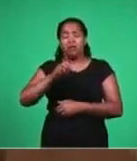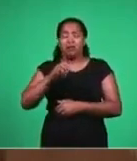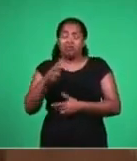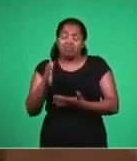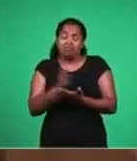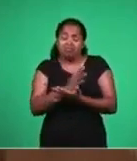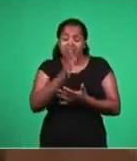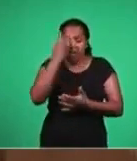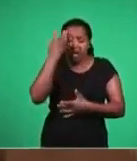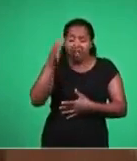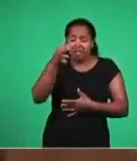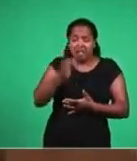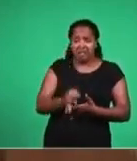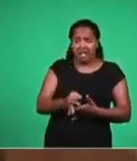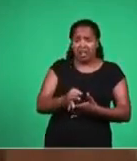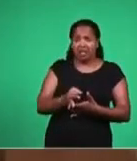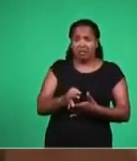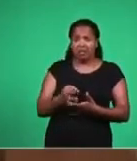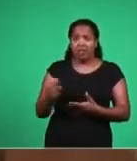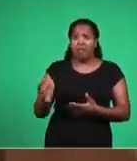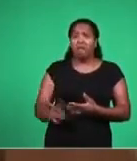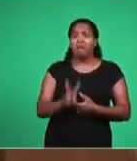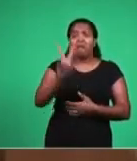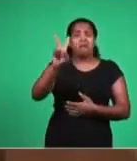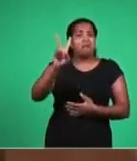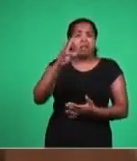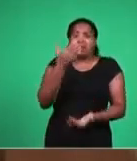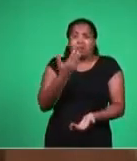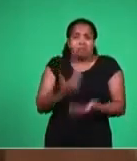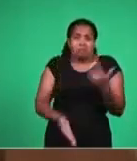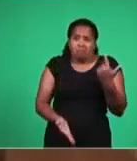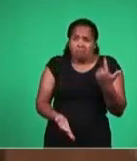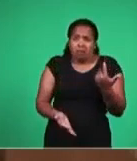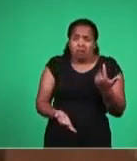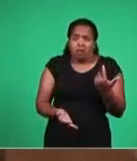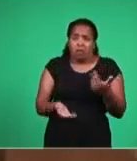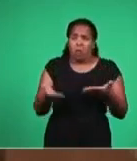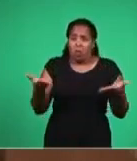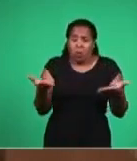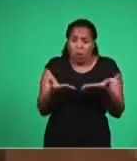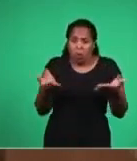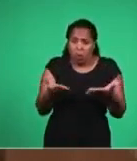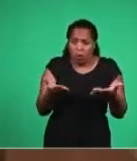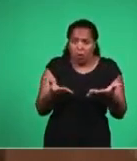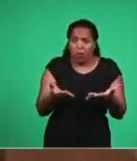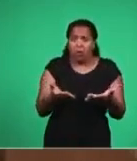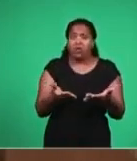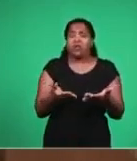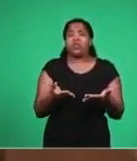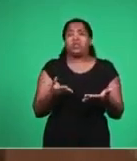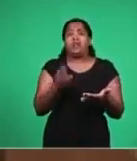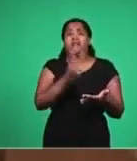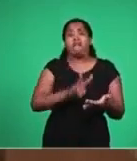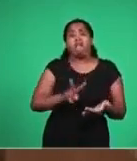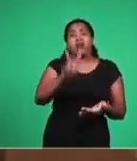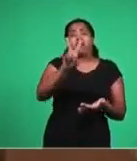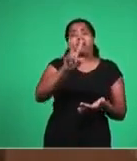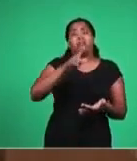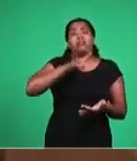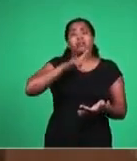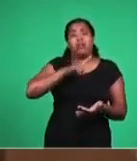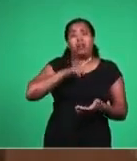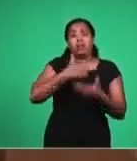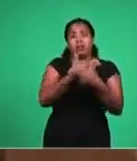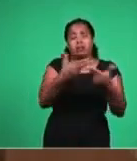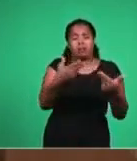Those things that you considered right will lose value, because today what is really